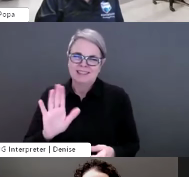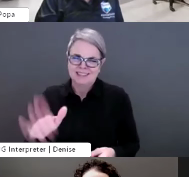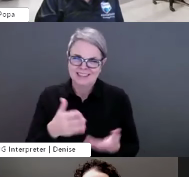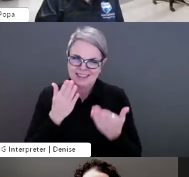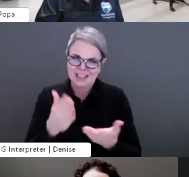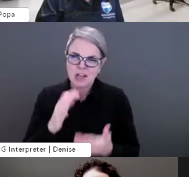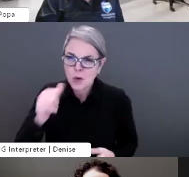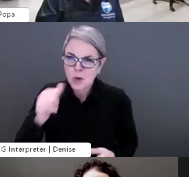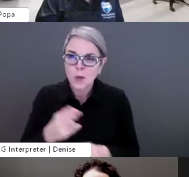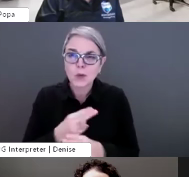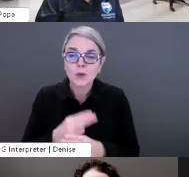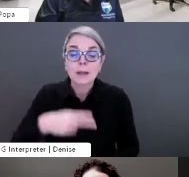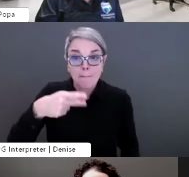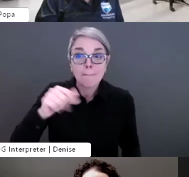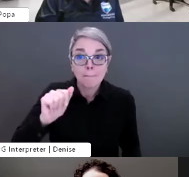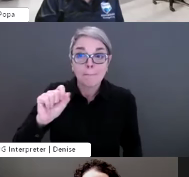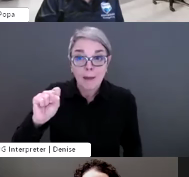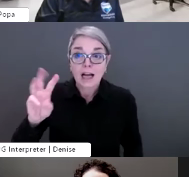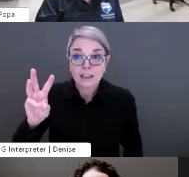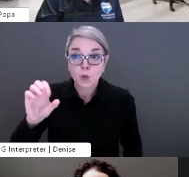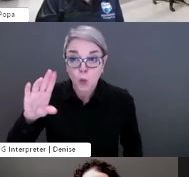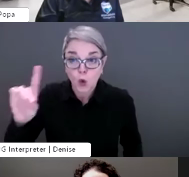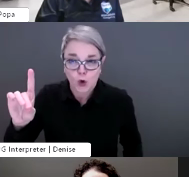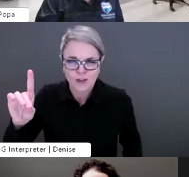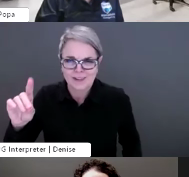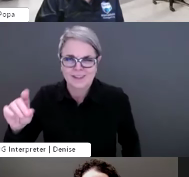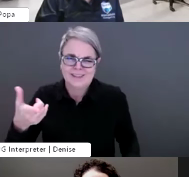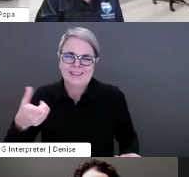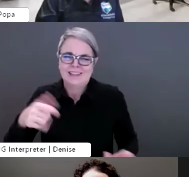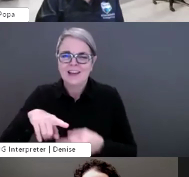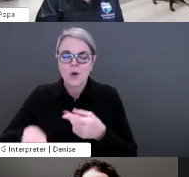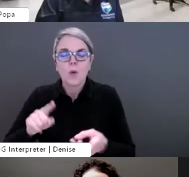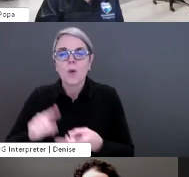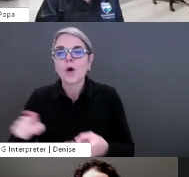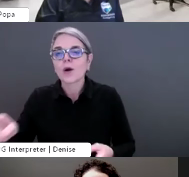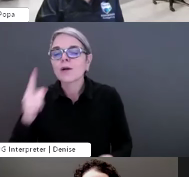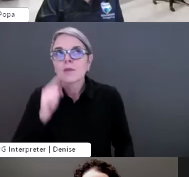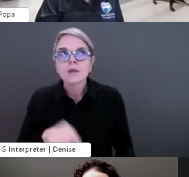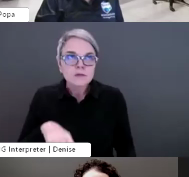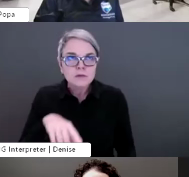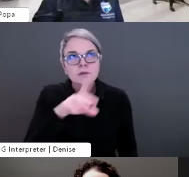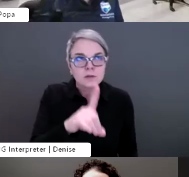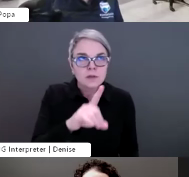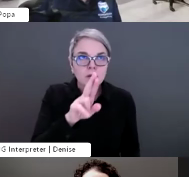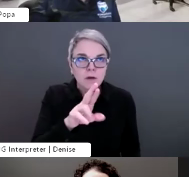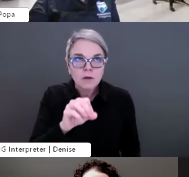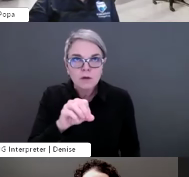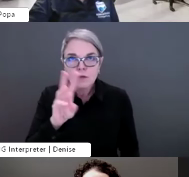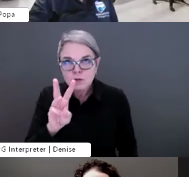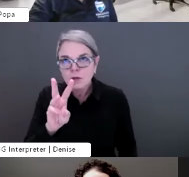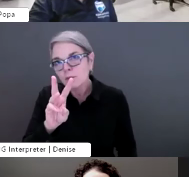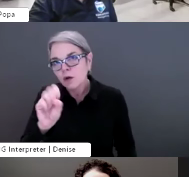even type it in backwards, because people have already thought of that. I leave it to you to punch that in.